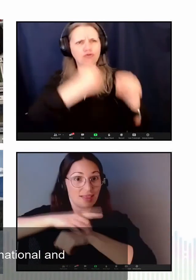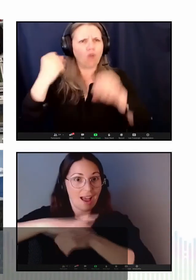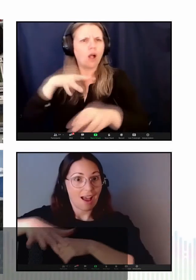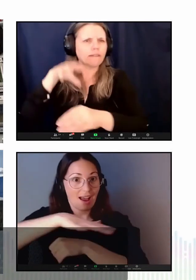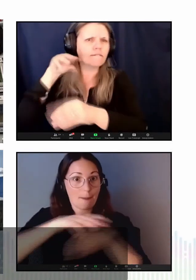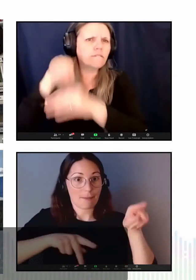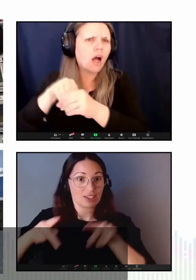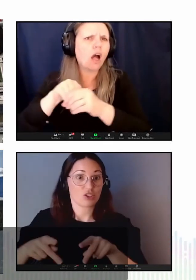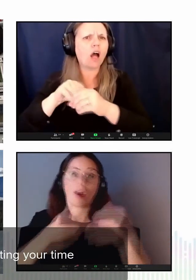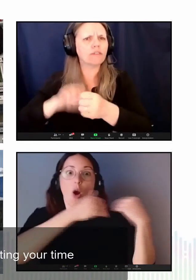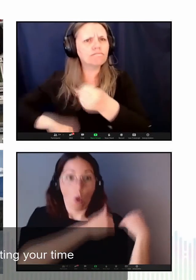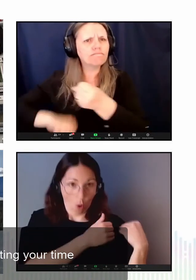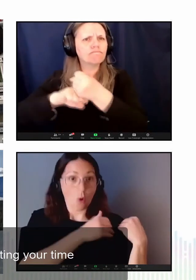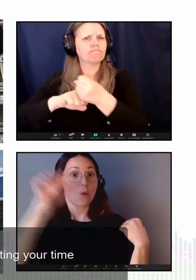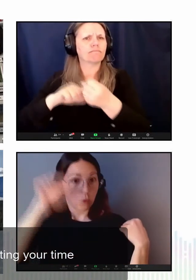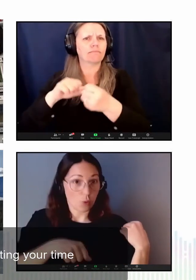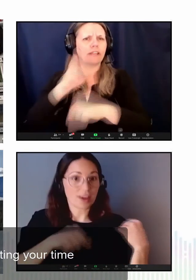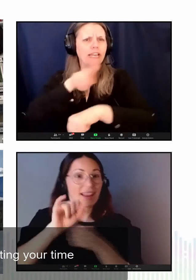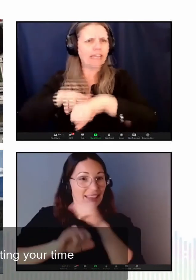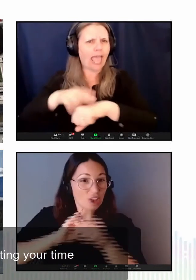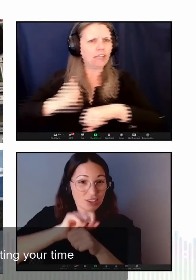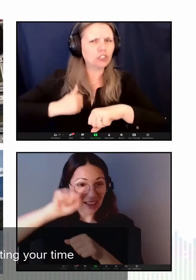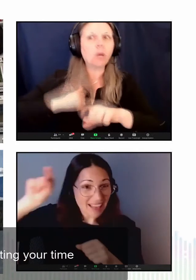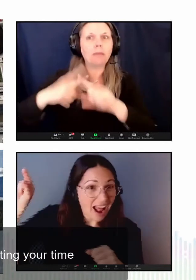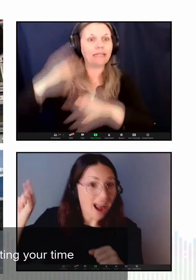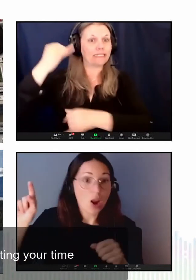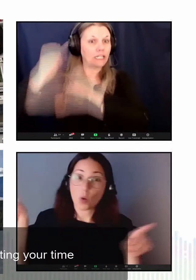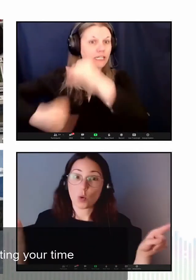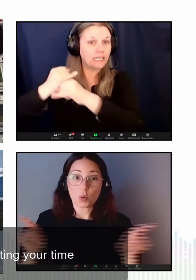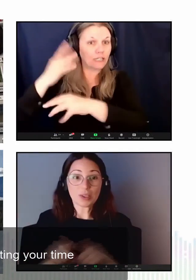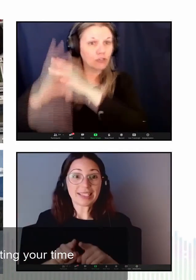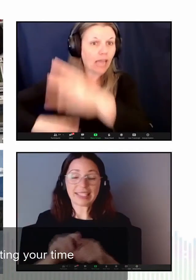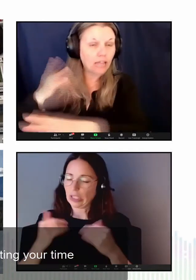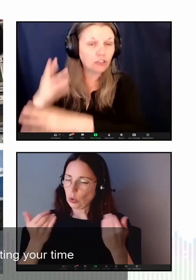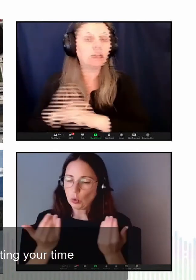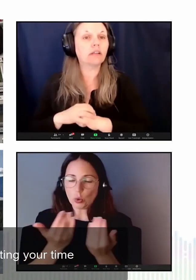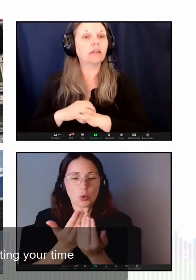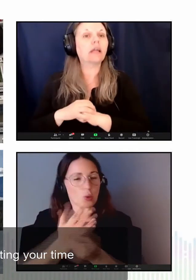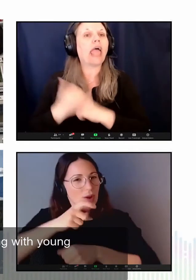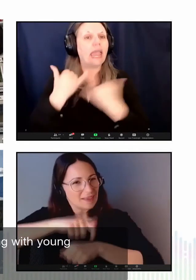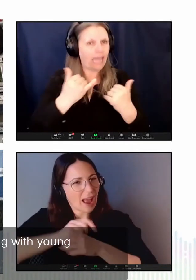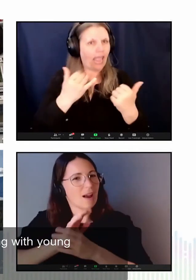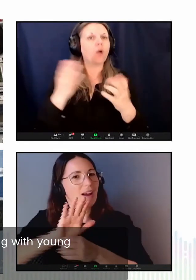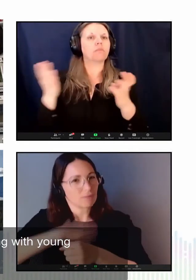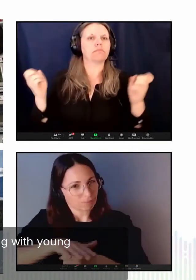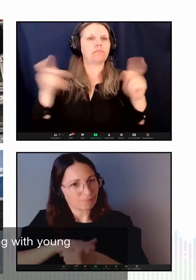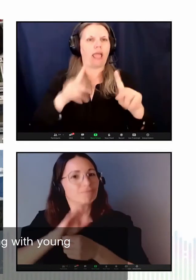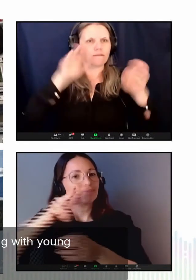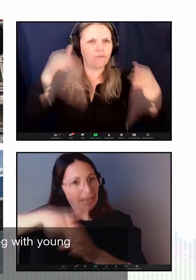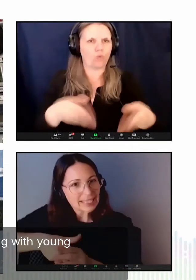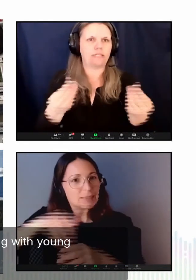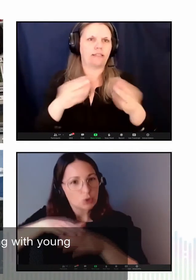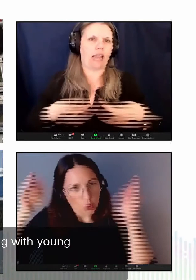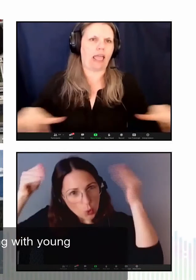and then you've sort of come full circle and are really devoting your time to being on the land again now, and in